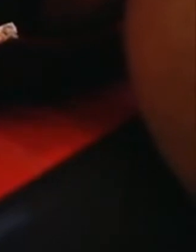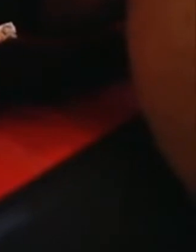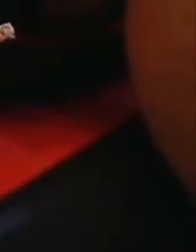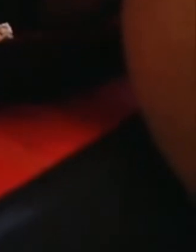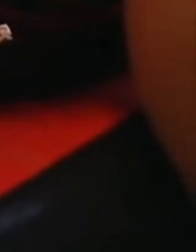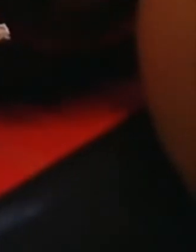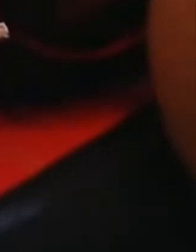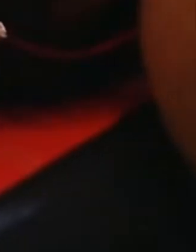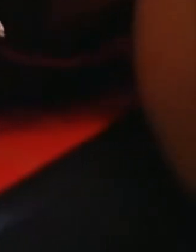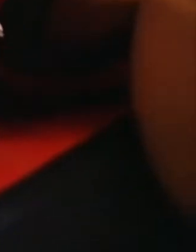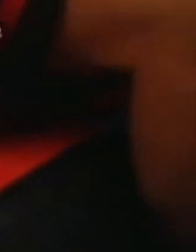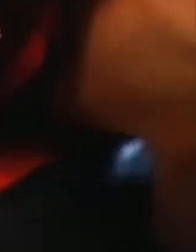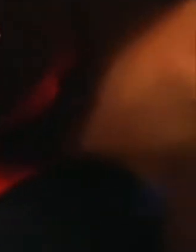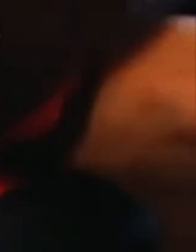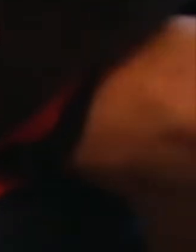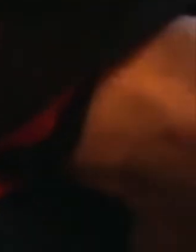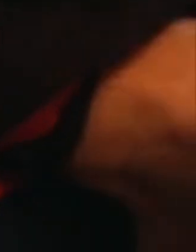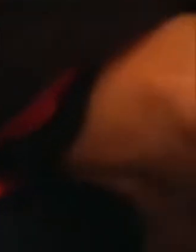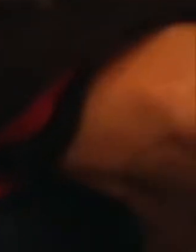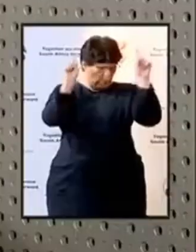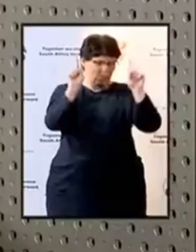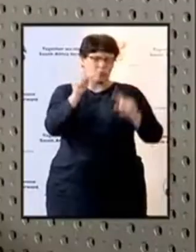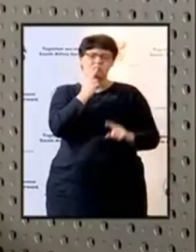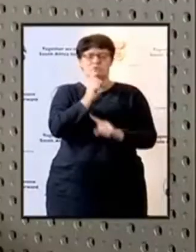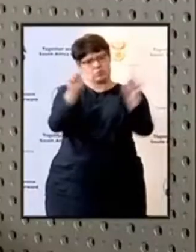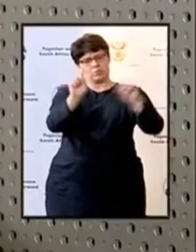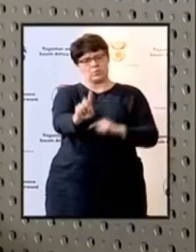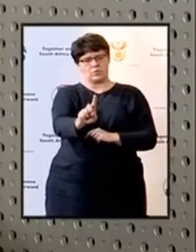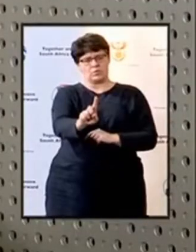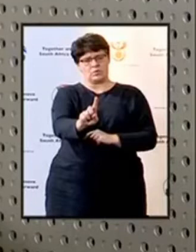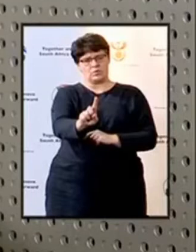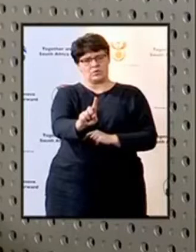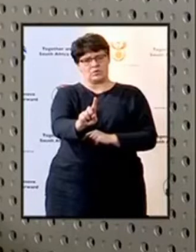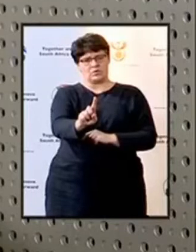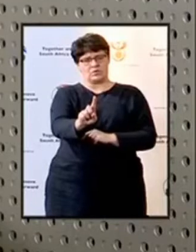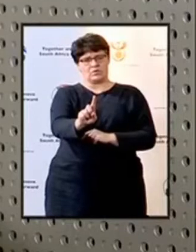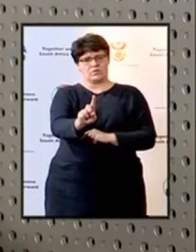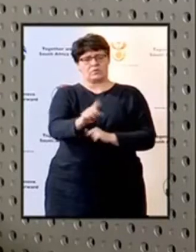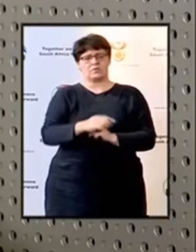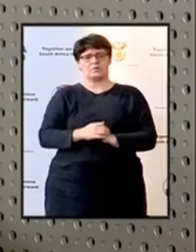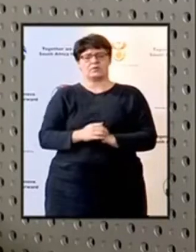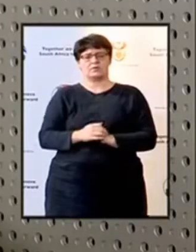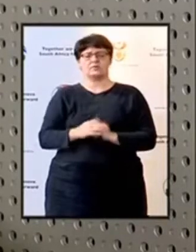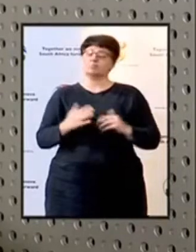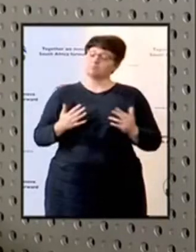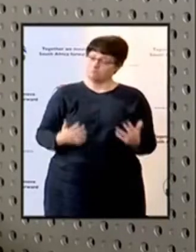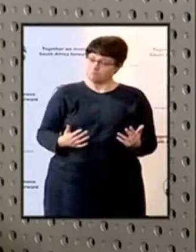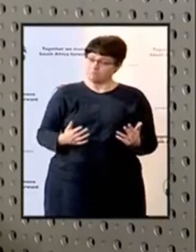njenguoba njenguote njishwa kwao ngeliti auhambisani ne mkomo ye zembilo. The government